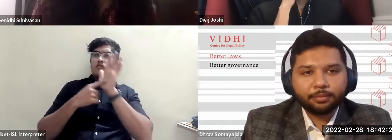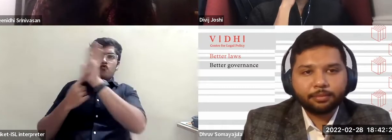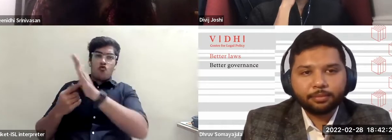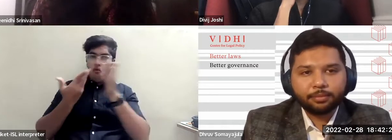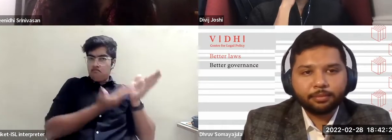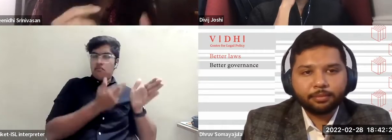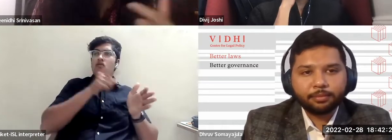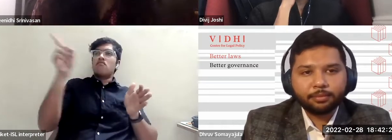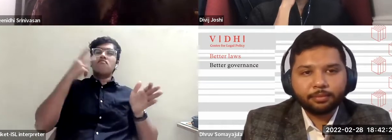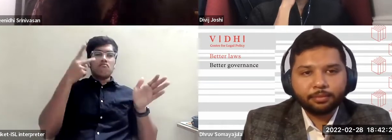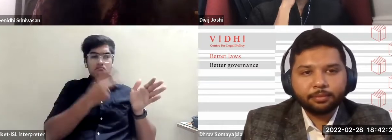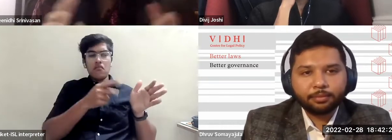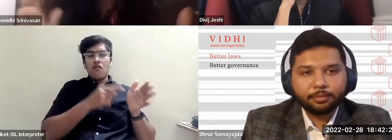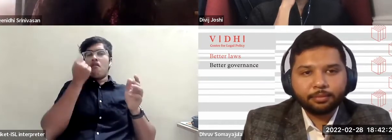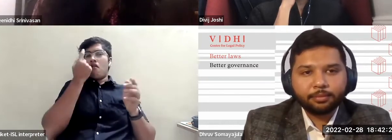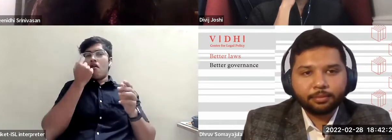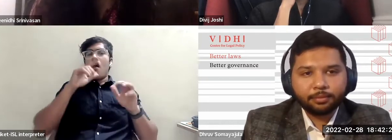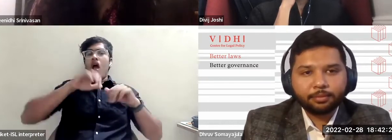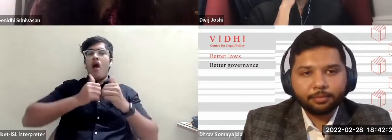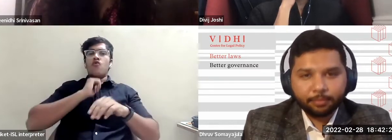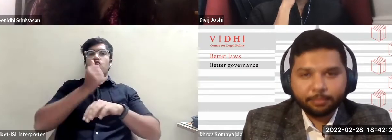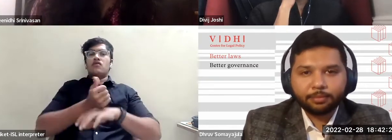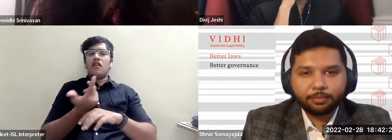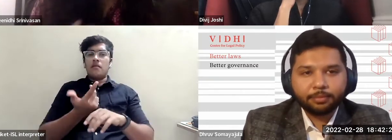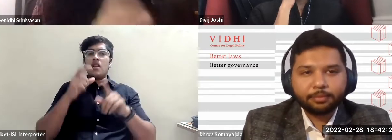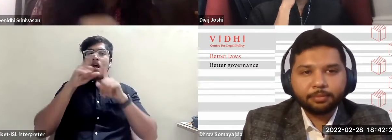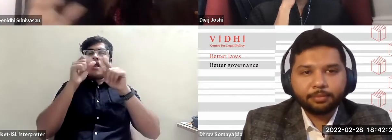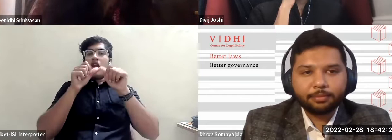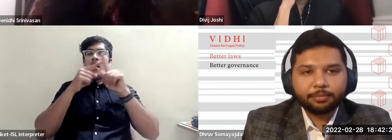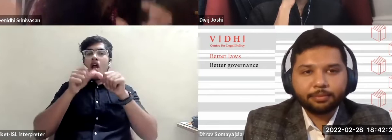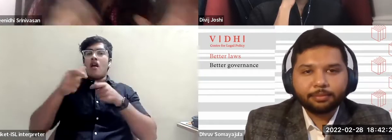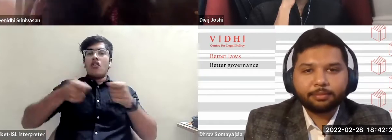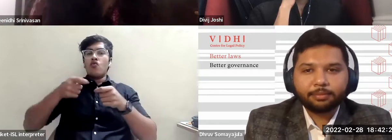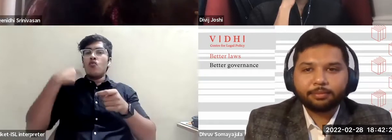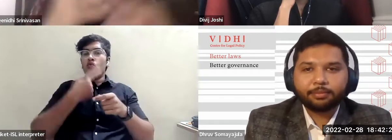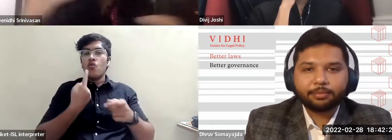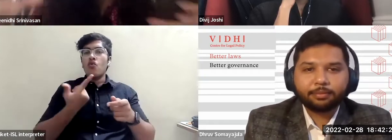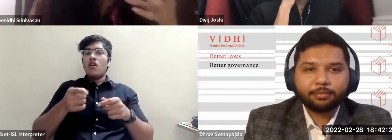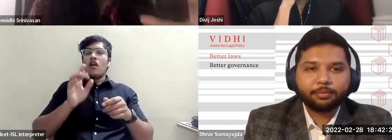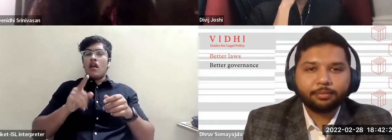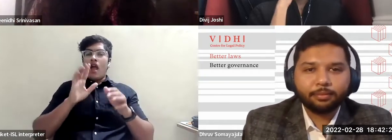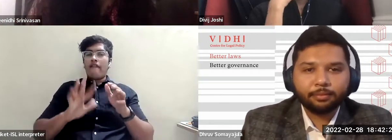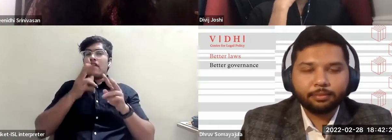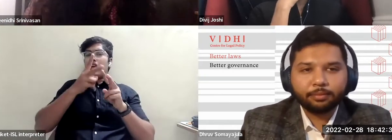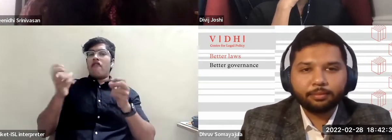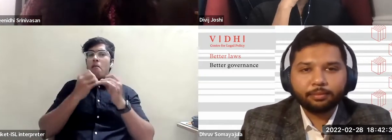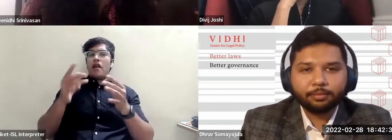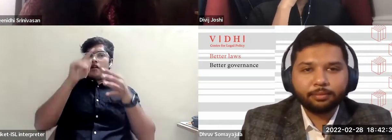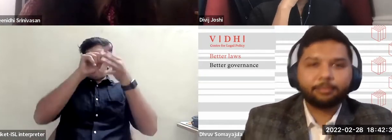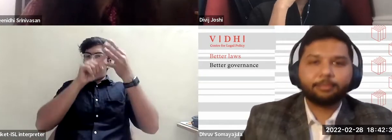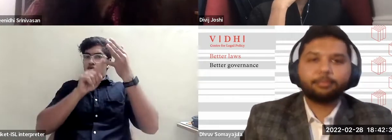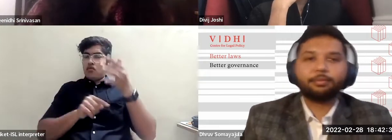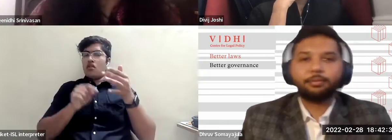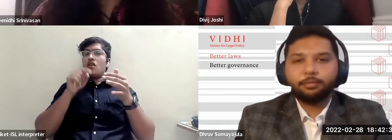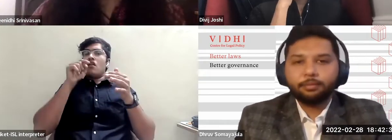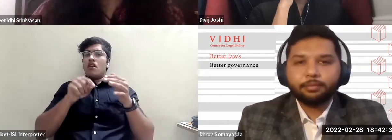IoT context, it's not very clear who the data controller might be as well. There are multiple nodes, multiple points with connected